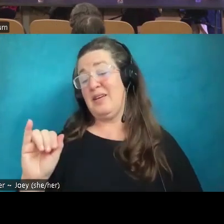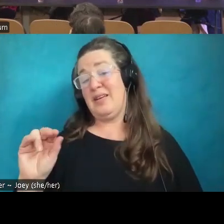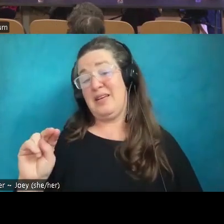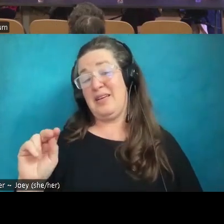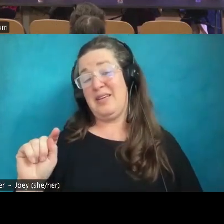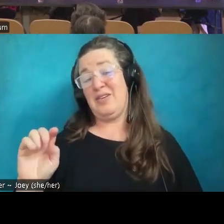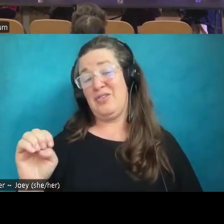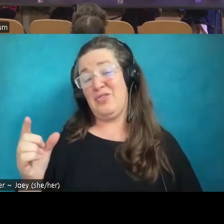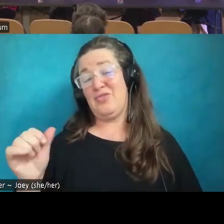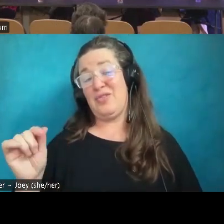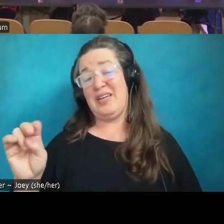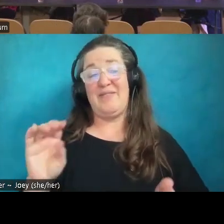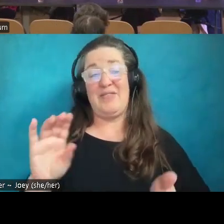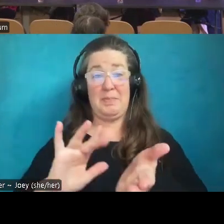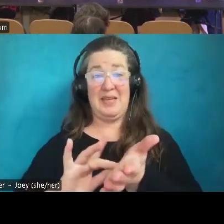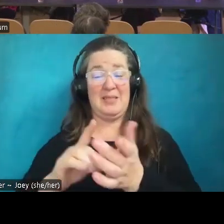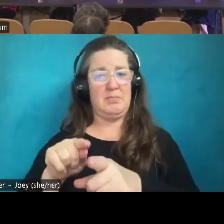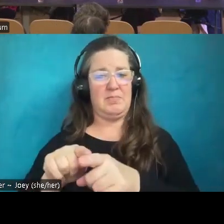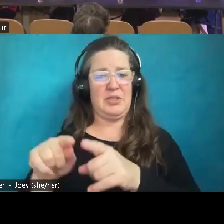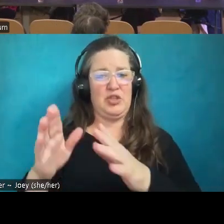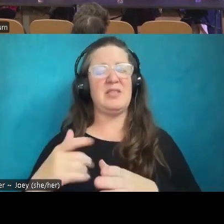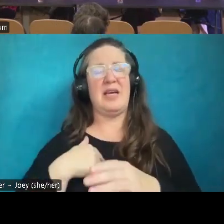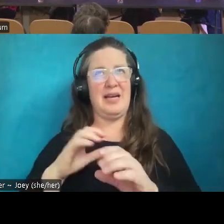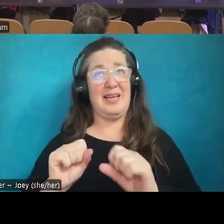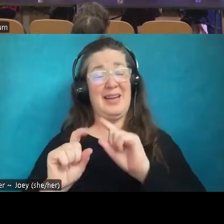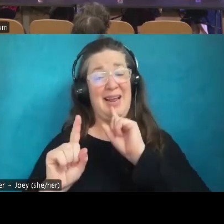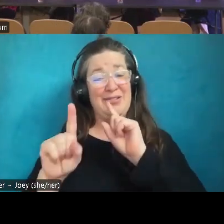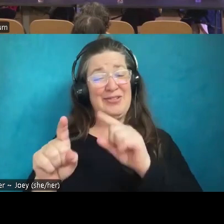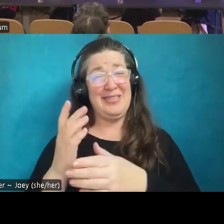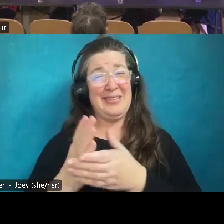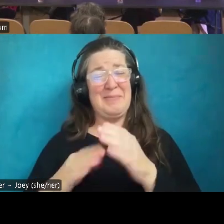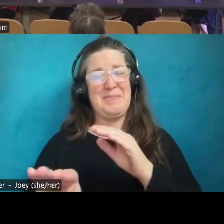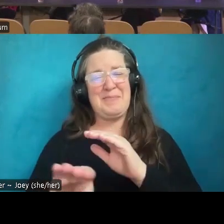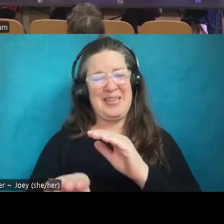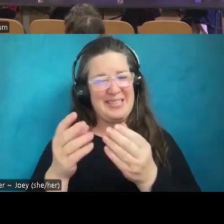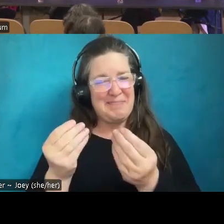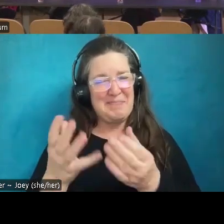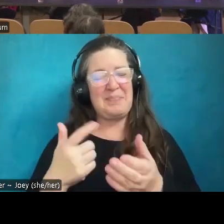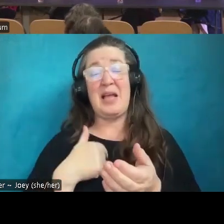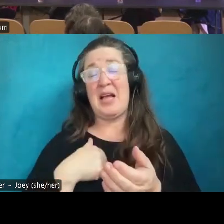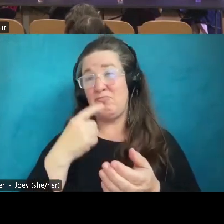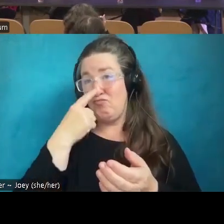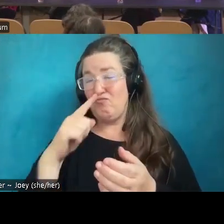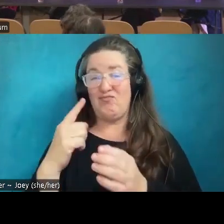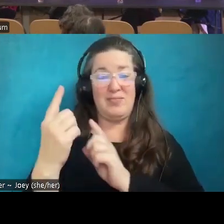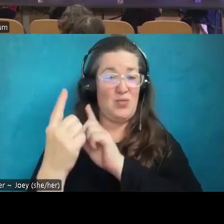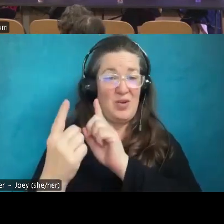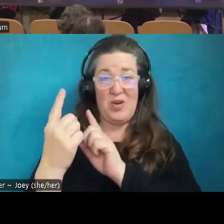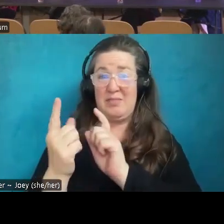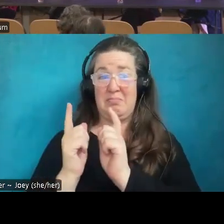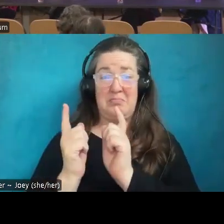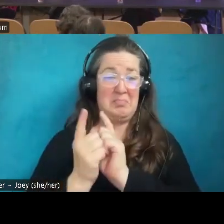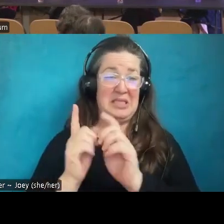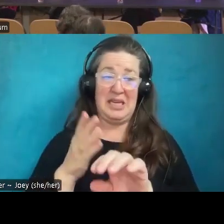on this. I can answer some basic information myself, and I'm happy to talk about this, even stay after and talk about this.